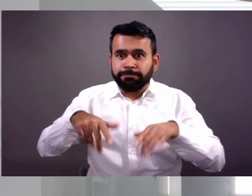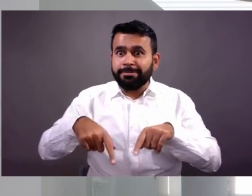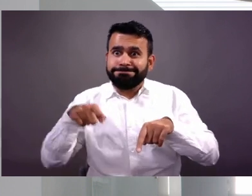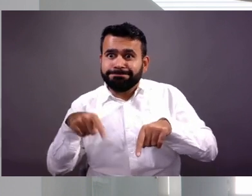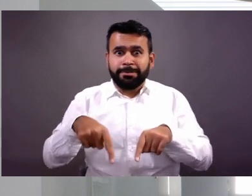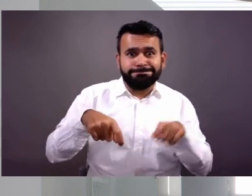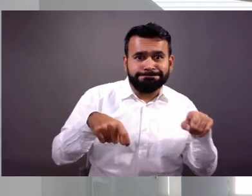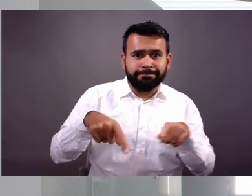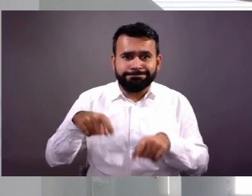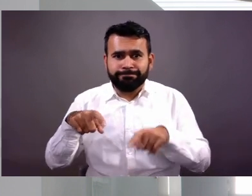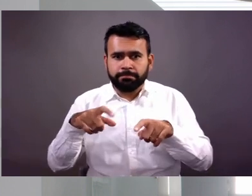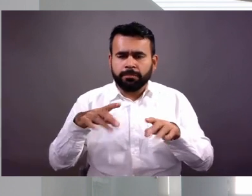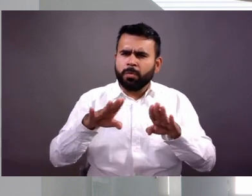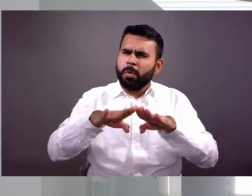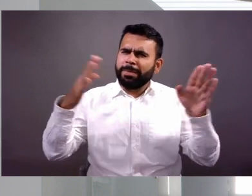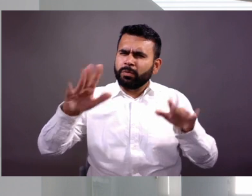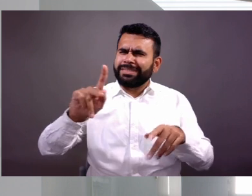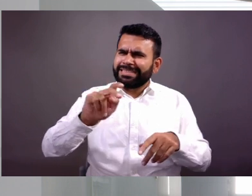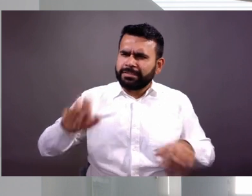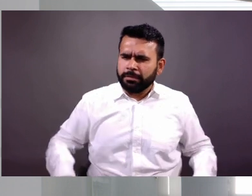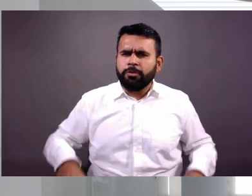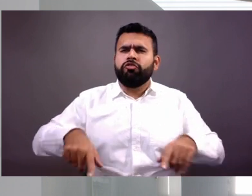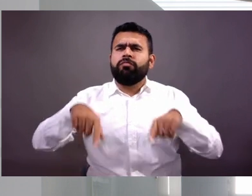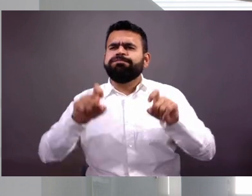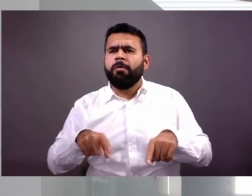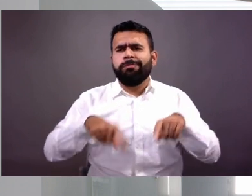foot to help with opening your knees up, you can try that.